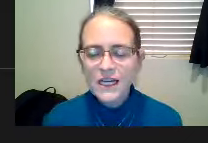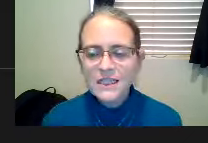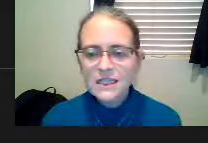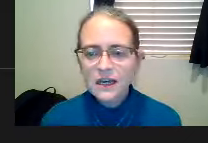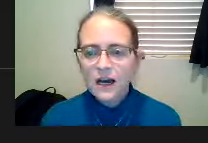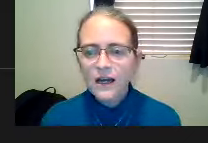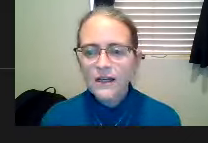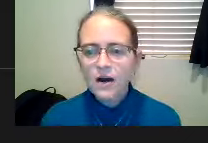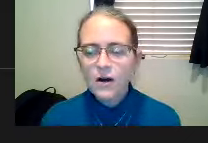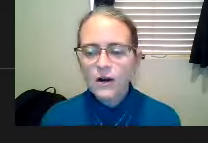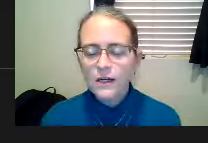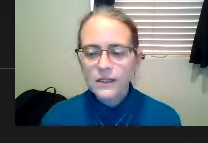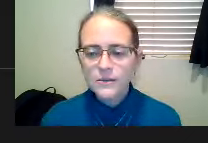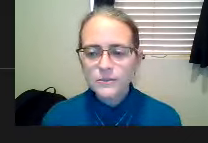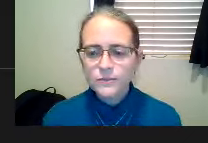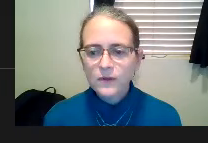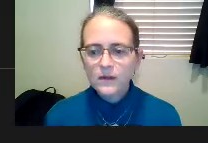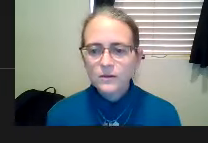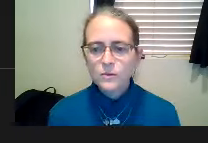the chat, and our